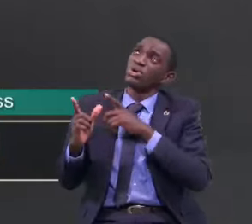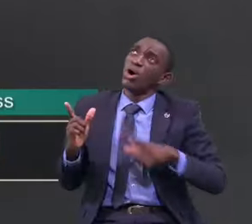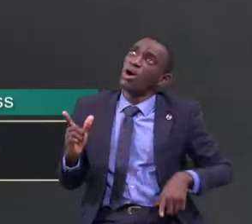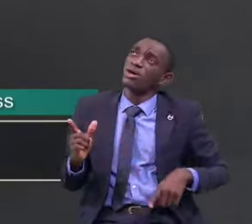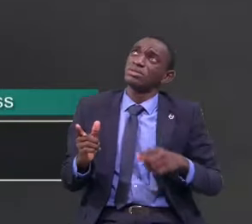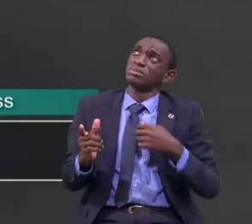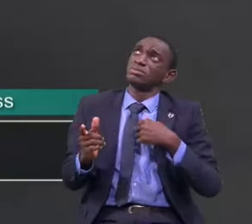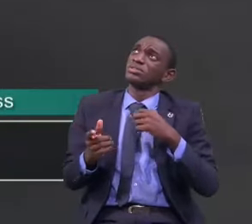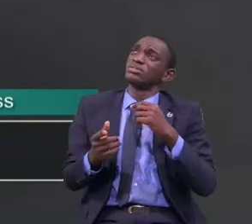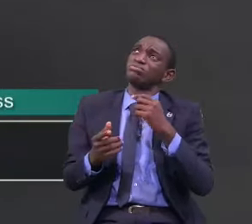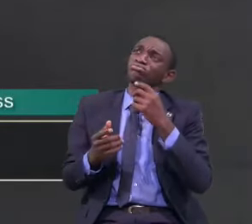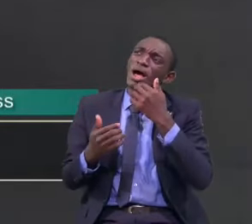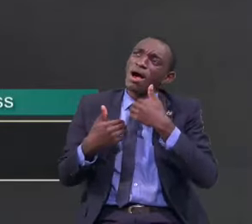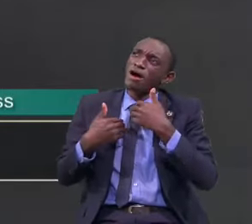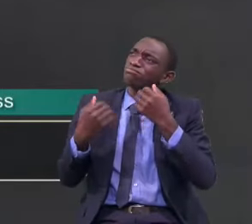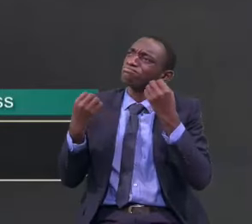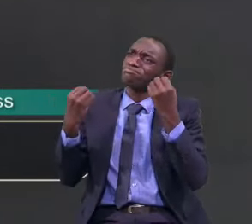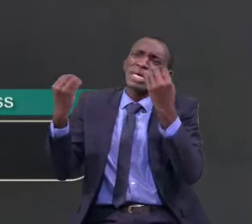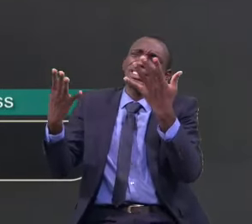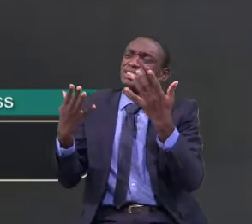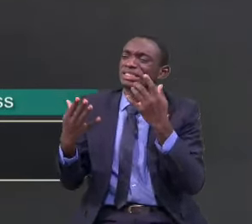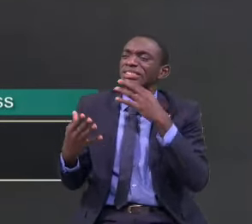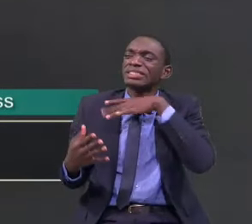the world. I need a wash.